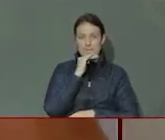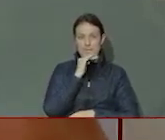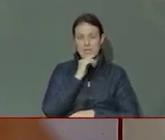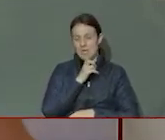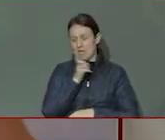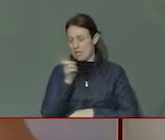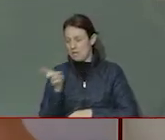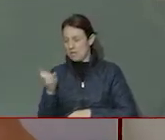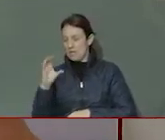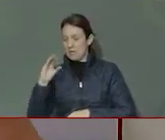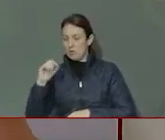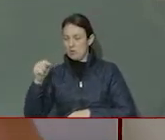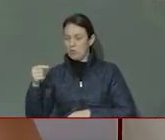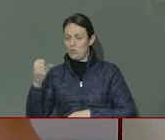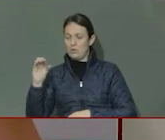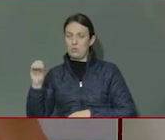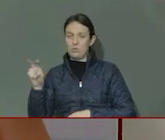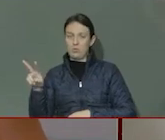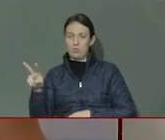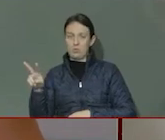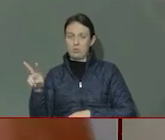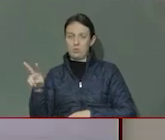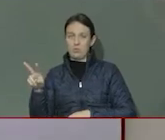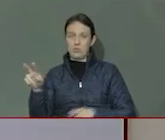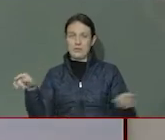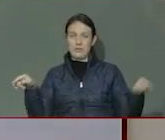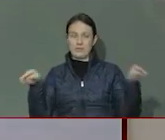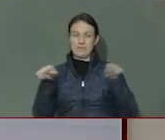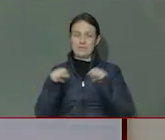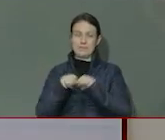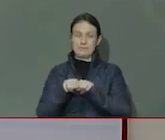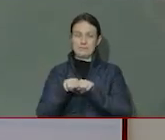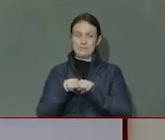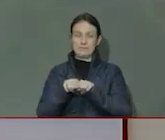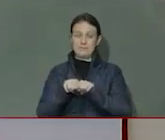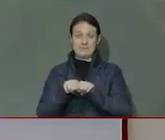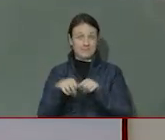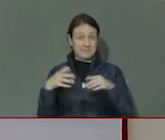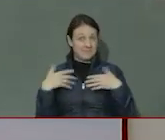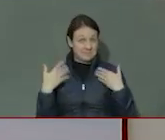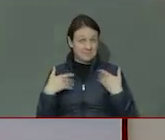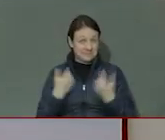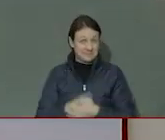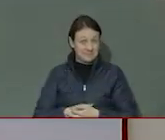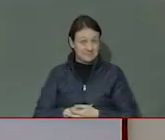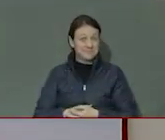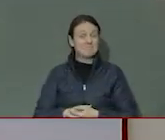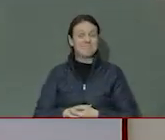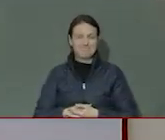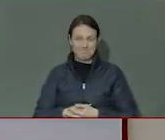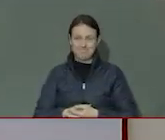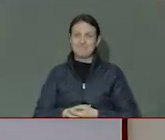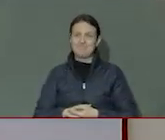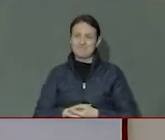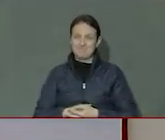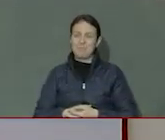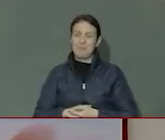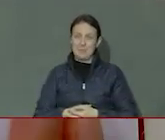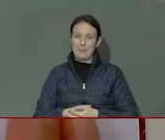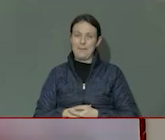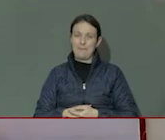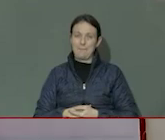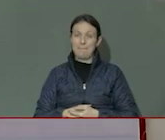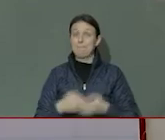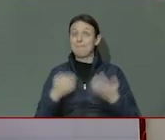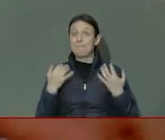the ethanoic acid is also 0.02 moles. Happy with that? Okay, now